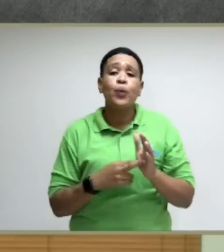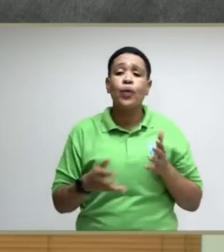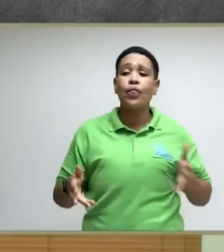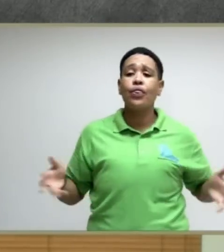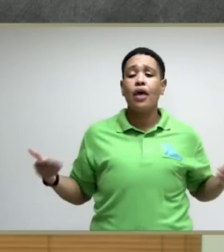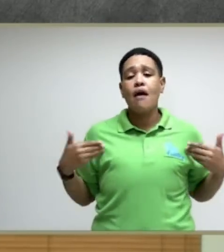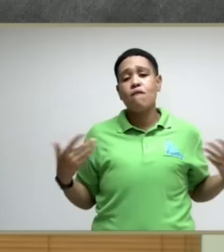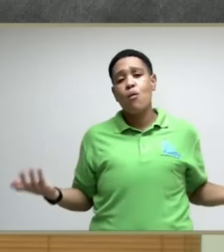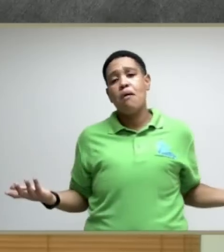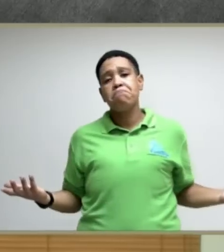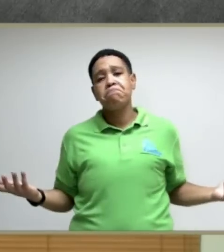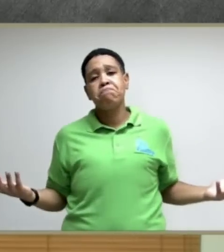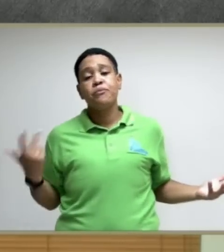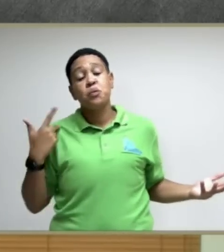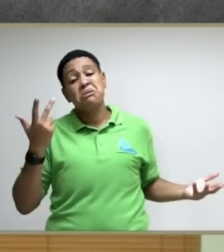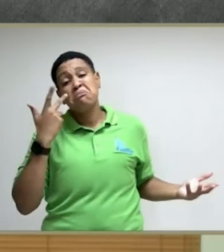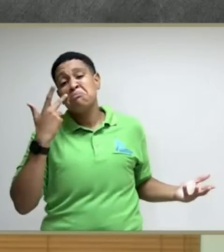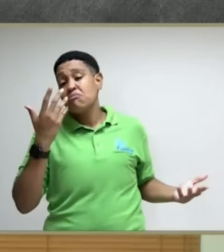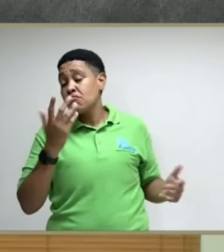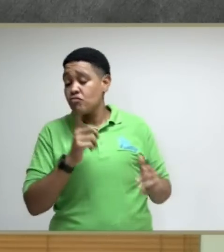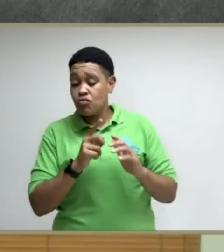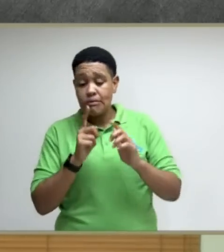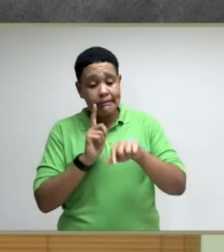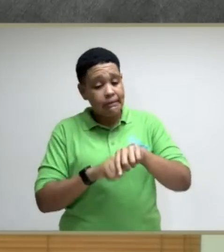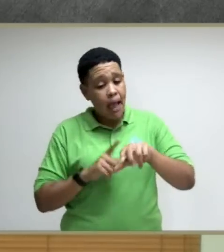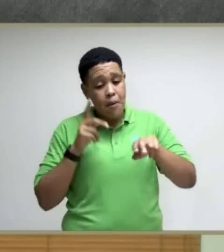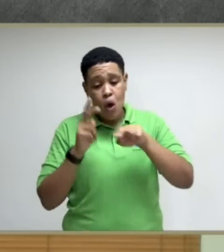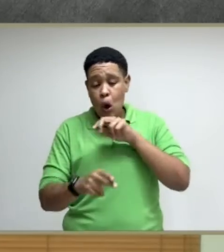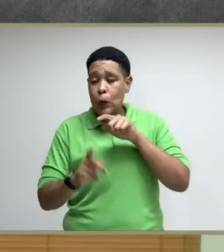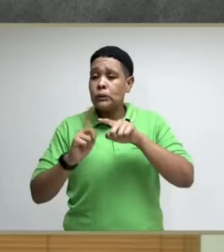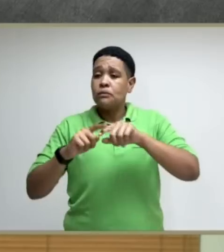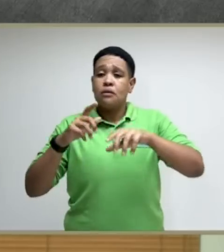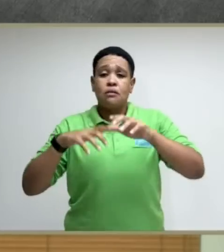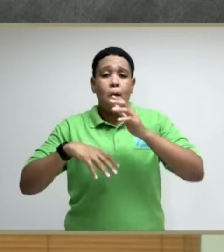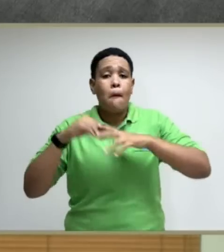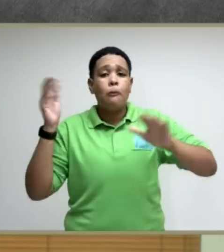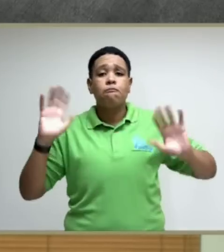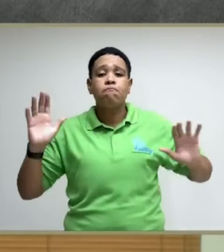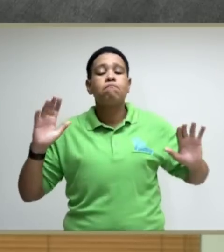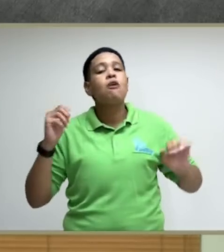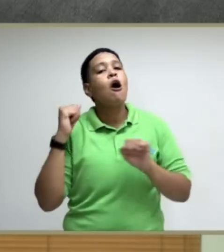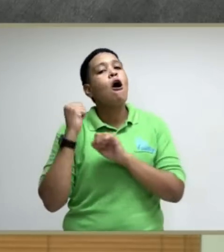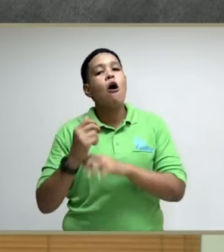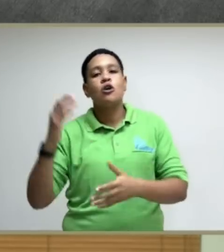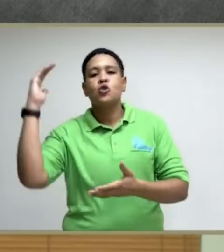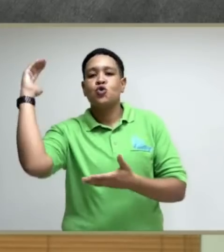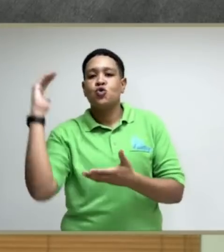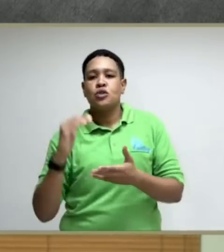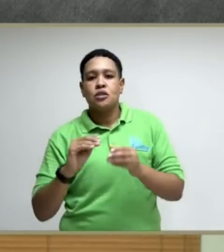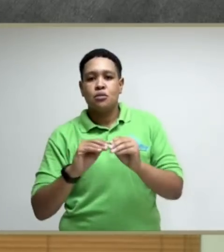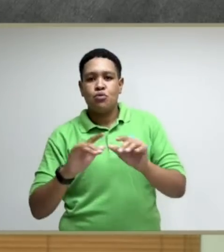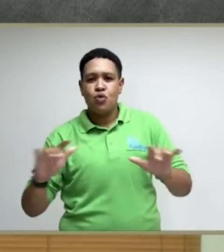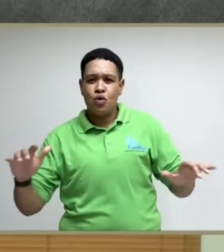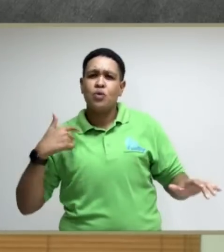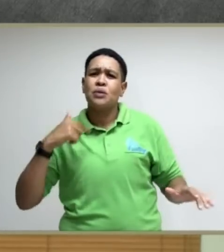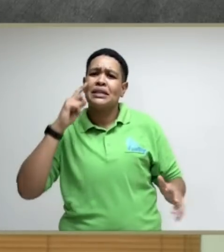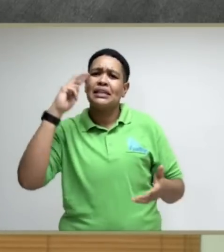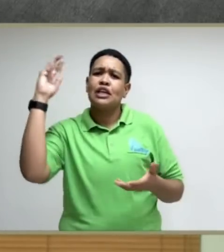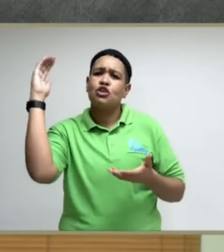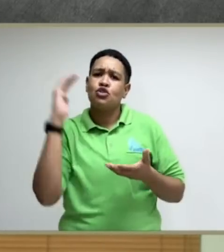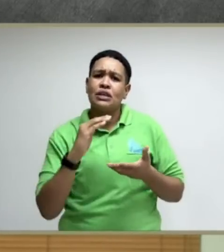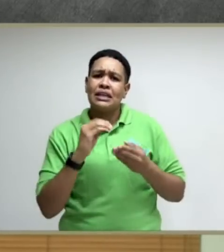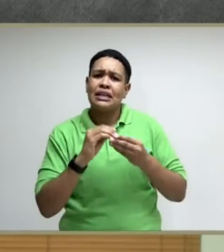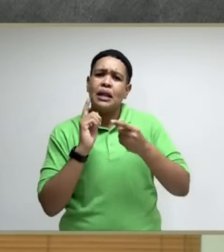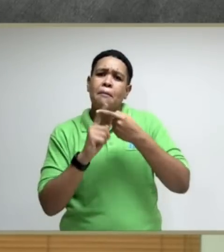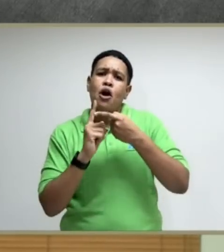place. We have seen that the restrictions have been put in place, and we have seen a decrease in the reproductive rate. We have seen a decrease in the